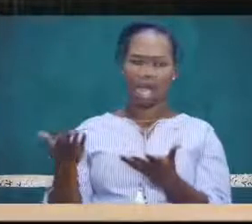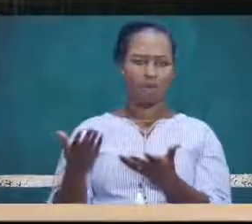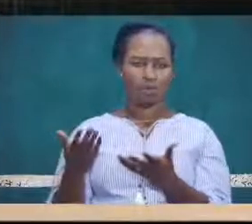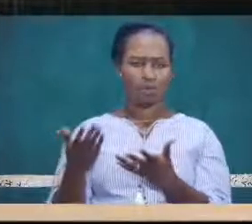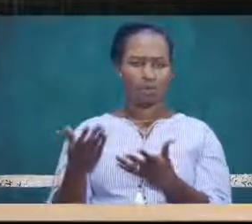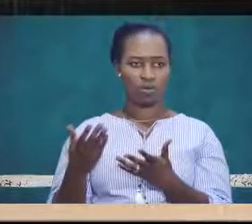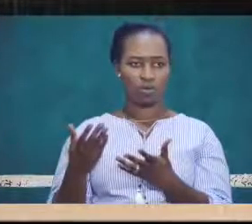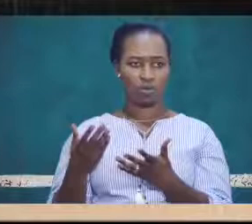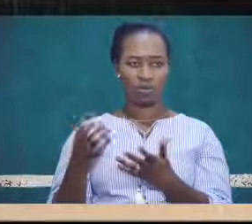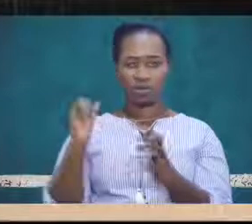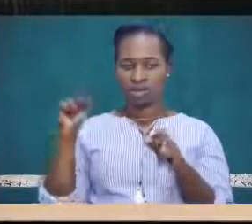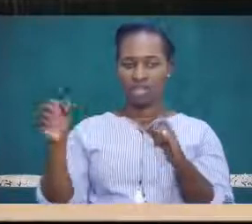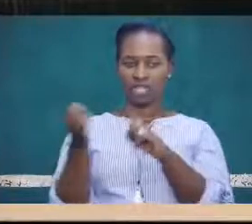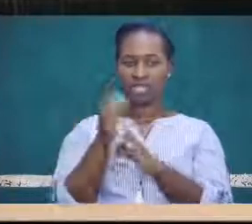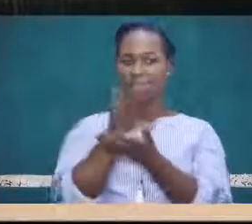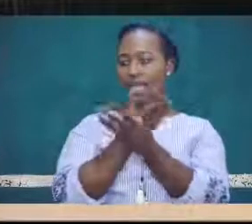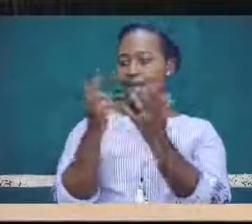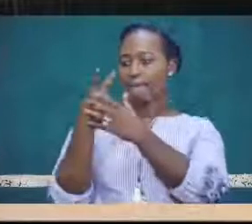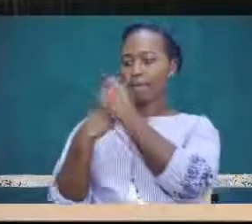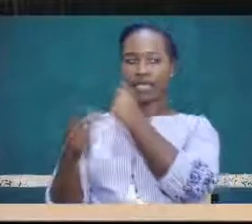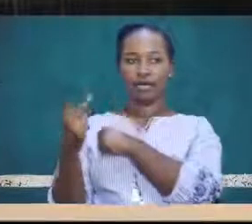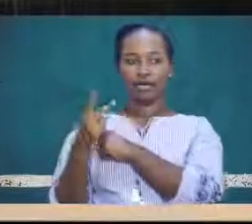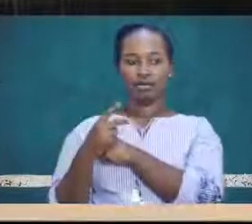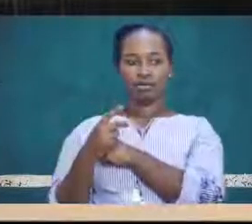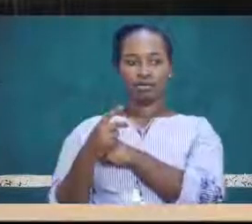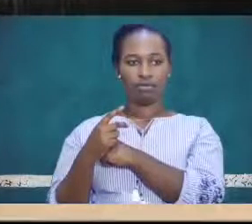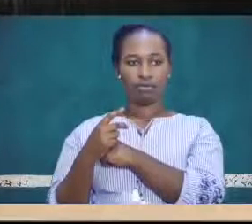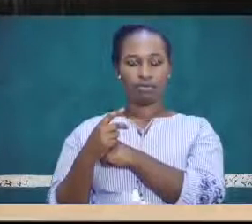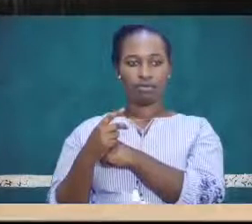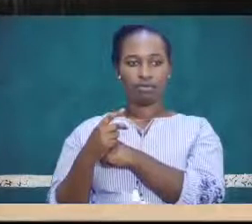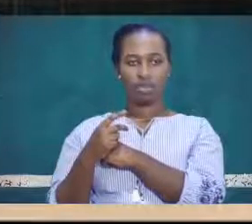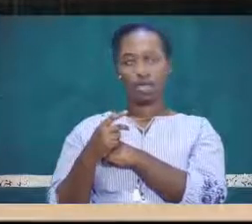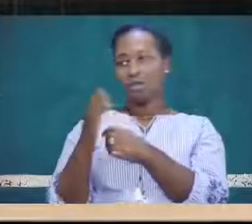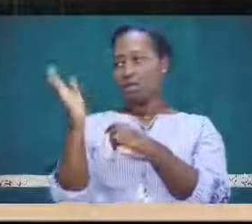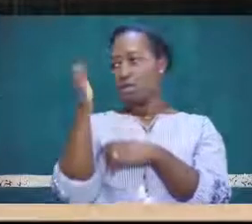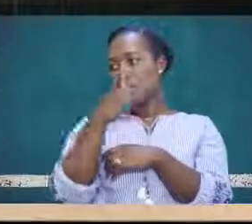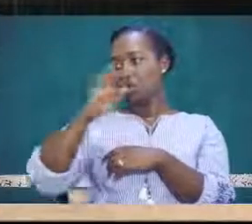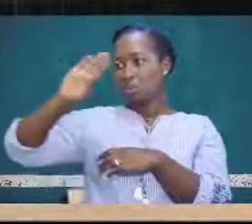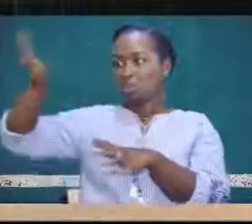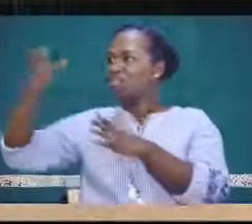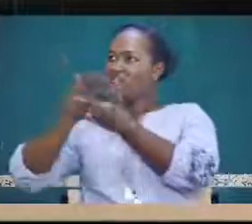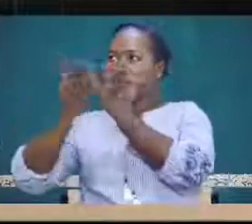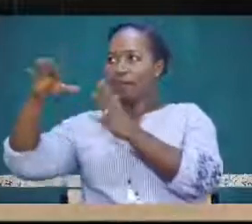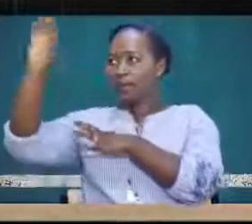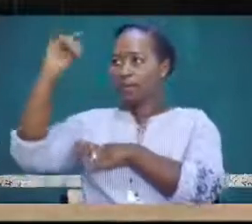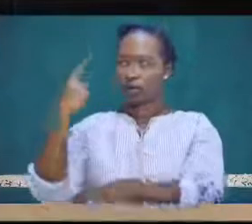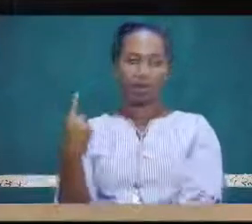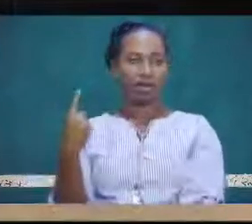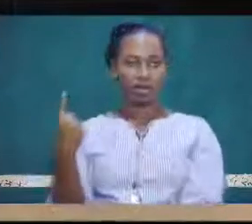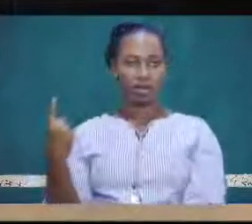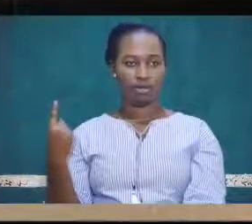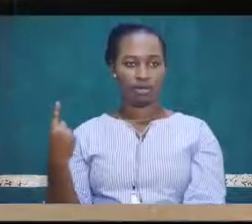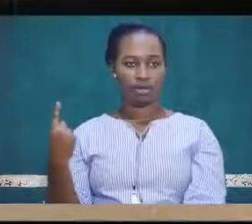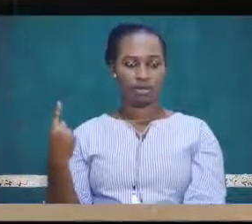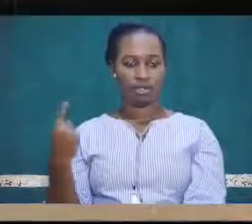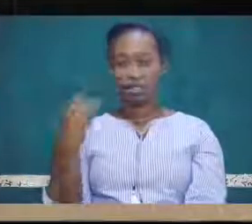for it? You can get any pair here. Any pair, you can use either this or this. You choose one.